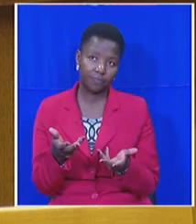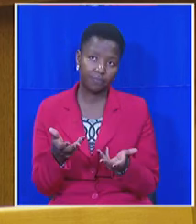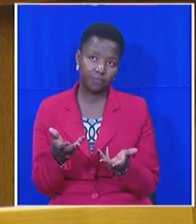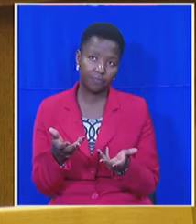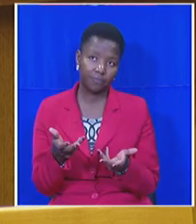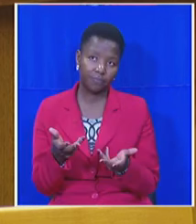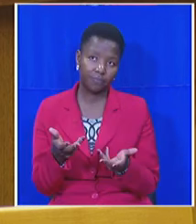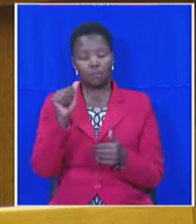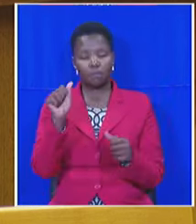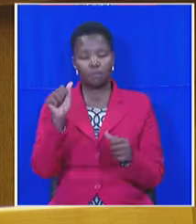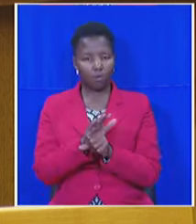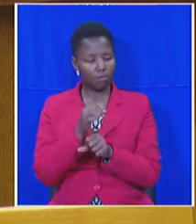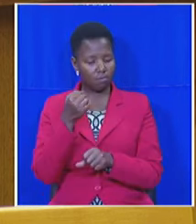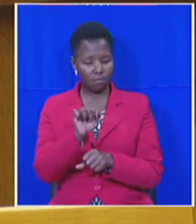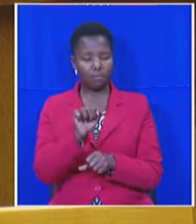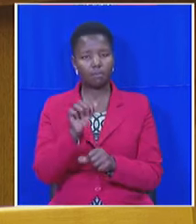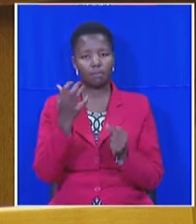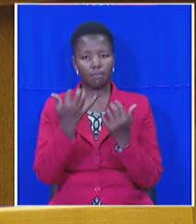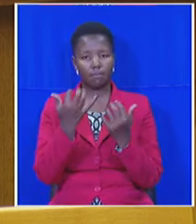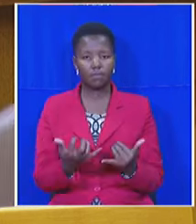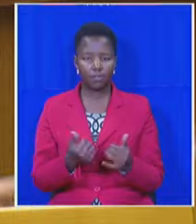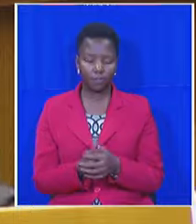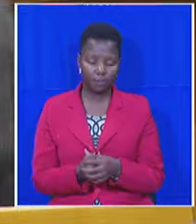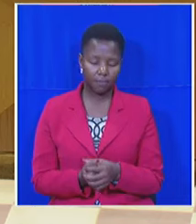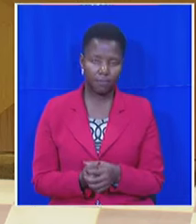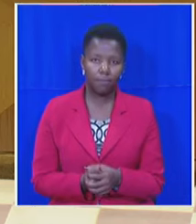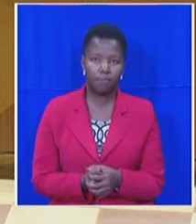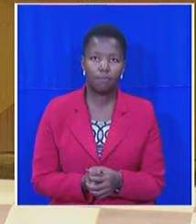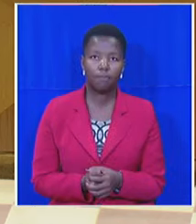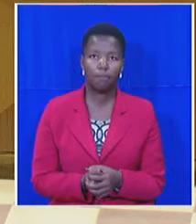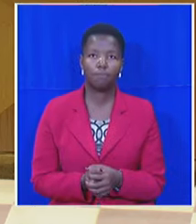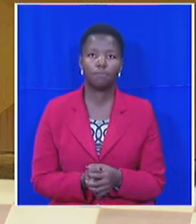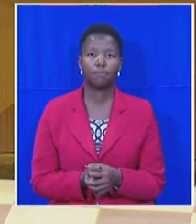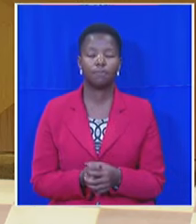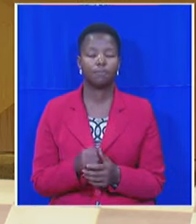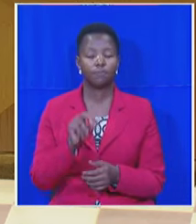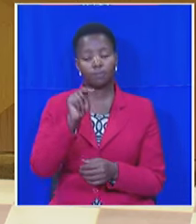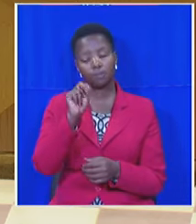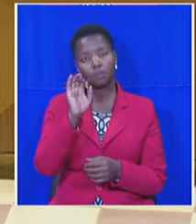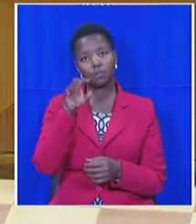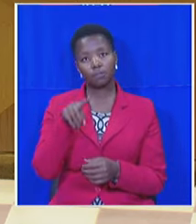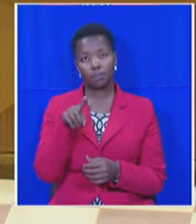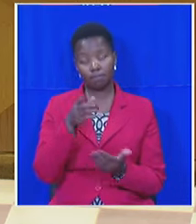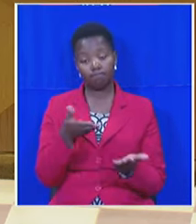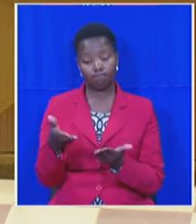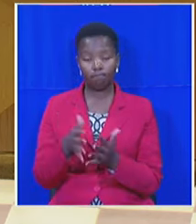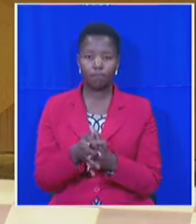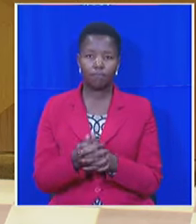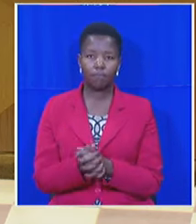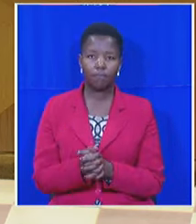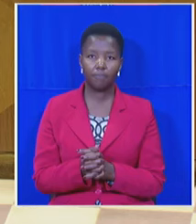DA unequivocally rejects this budget. Thank you. The NFP.